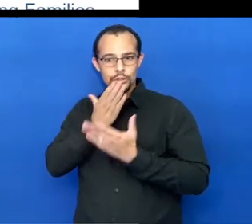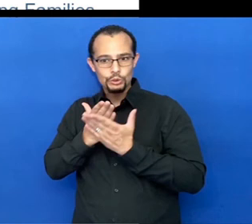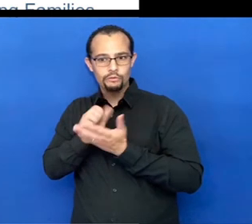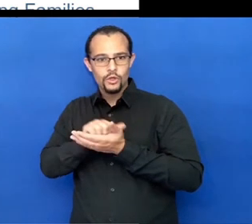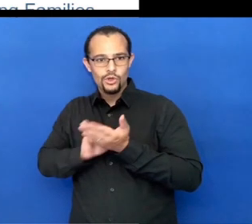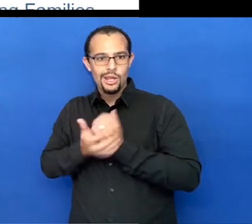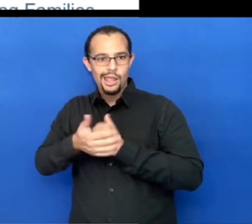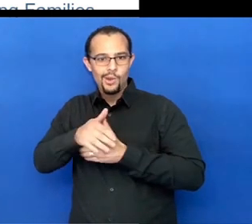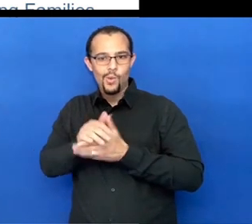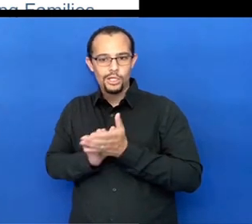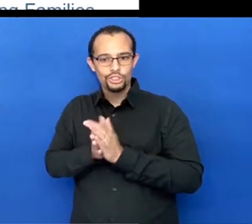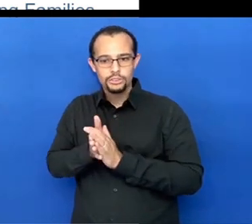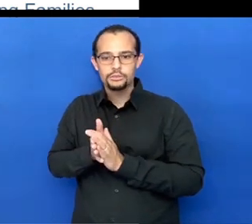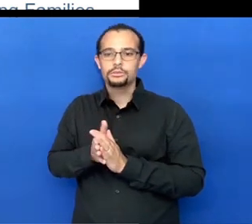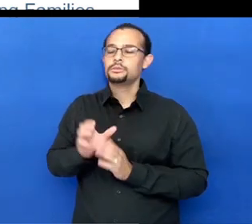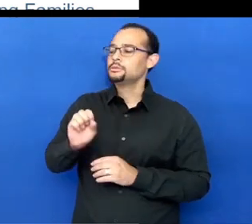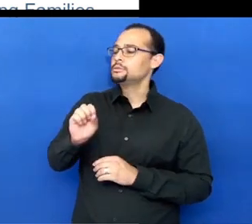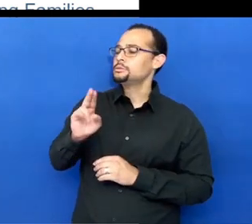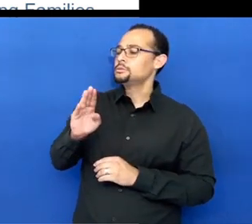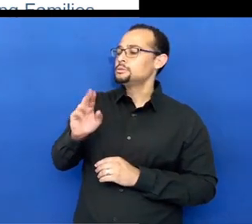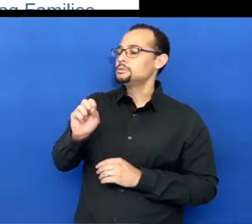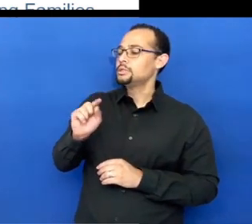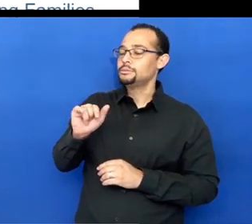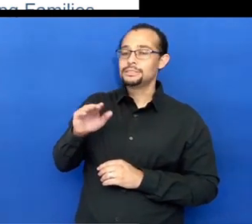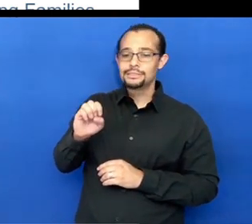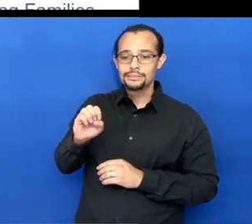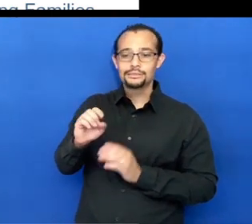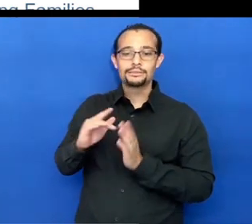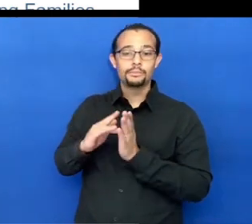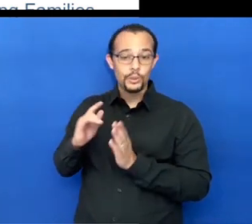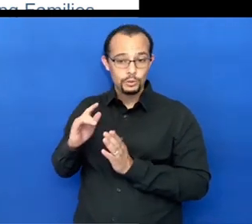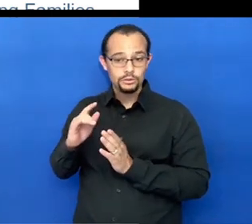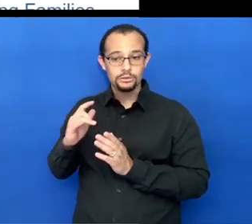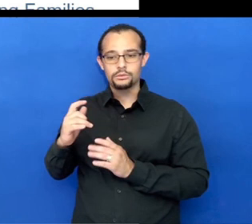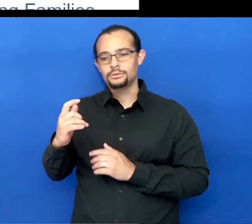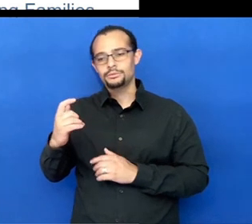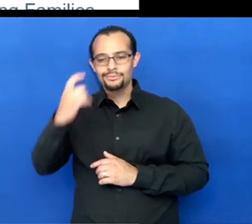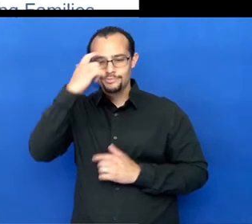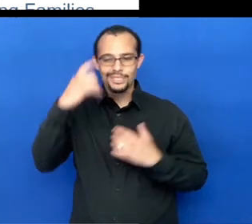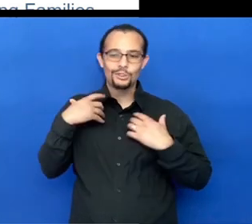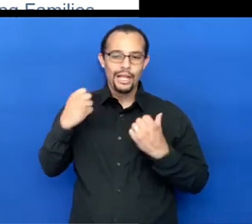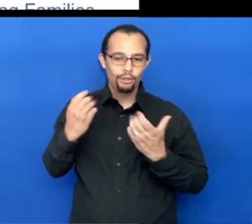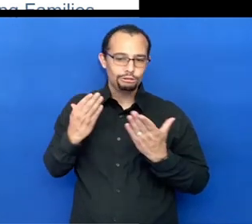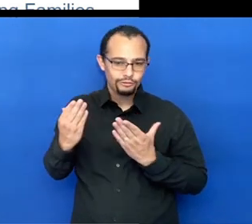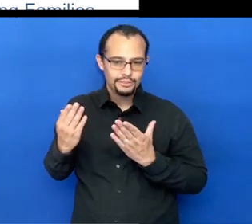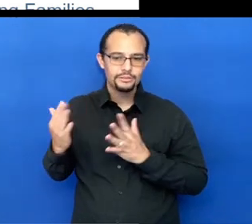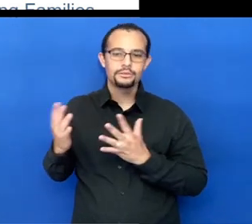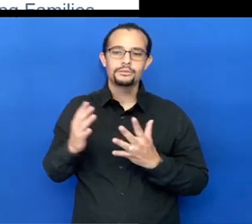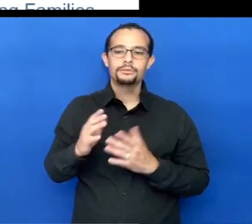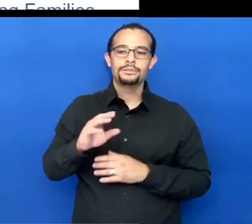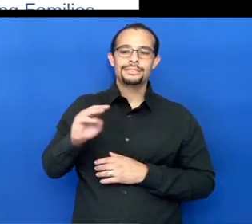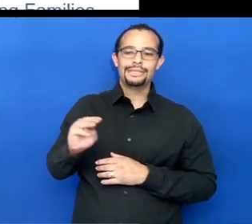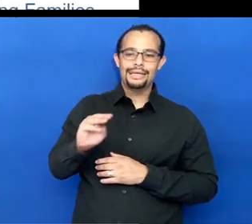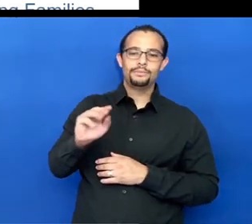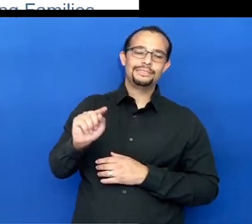just one resource, as well as the substance abuse for mental health administration. The NCTSN I referred to